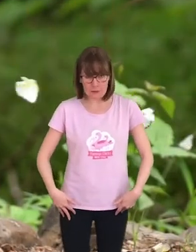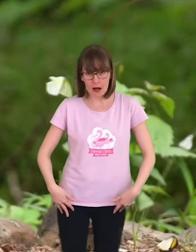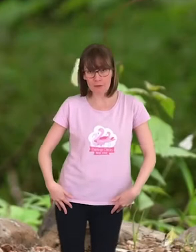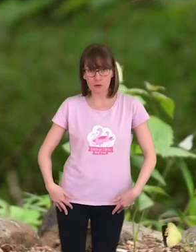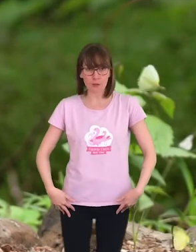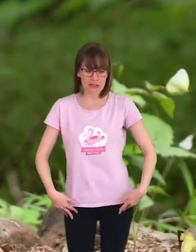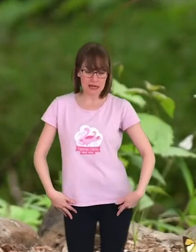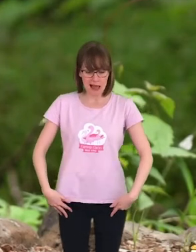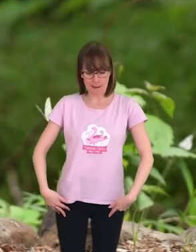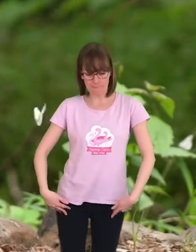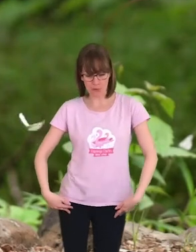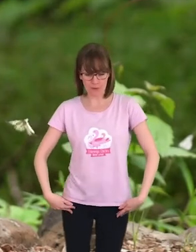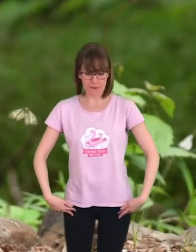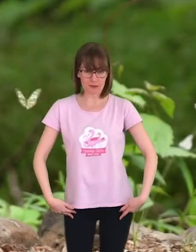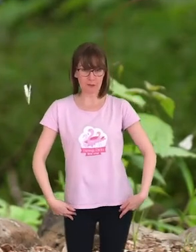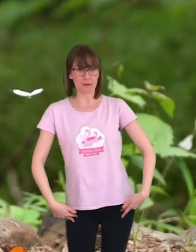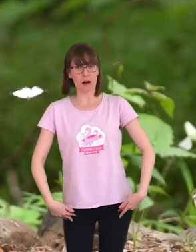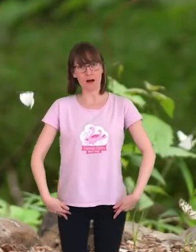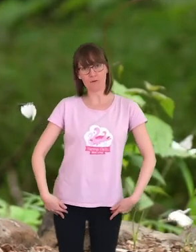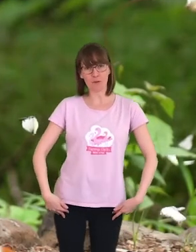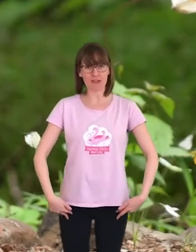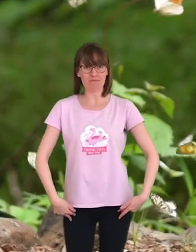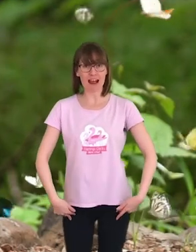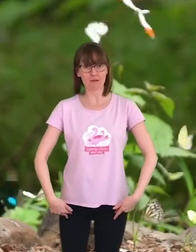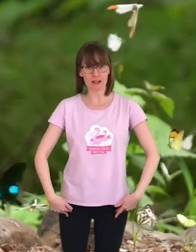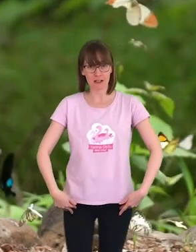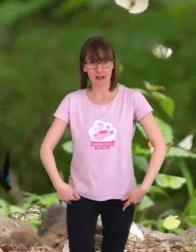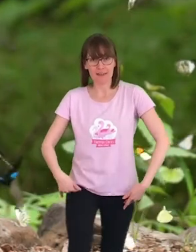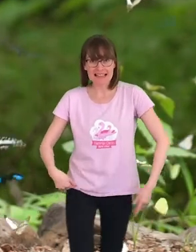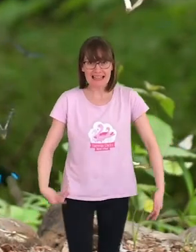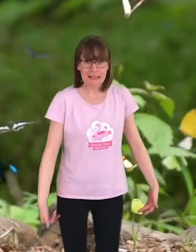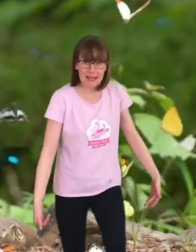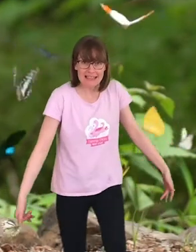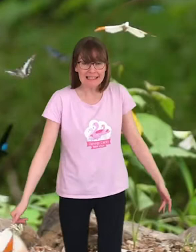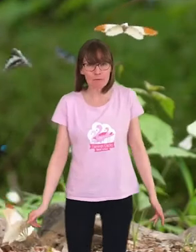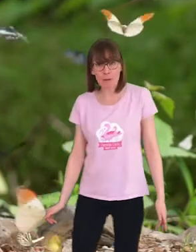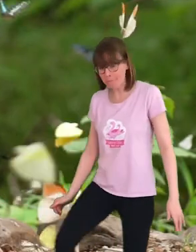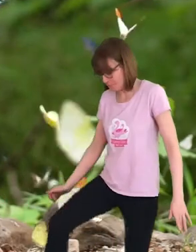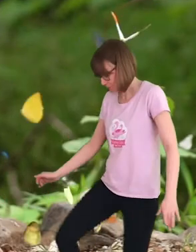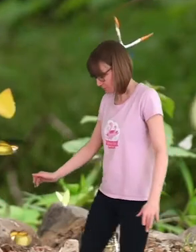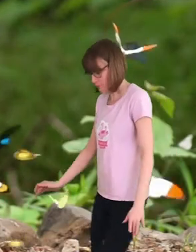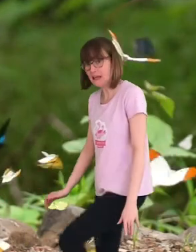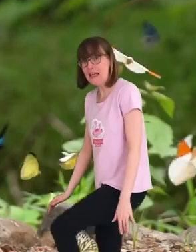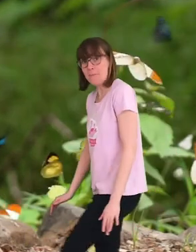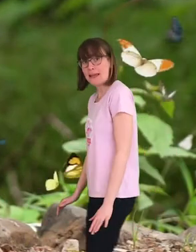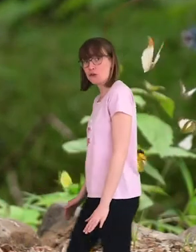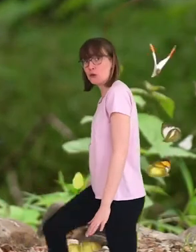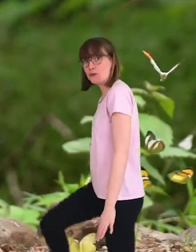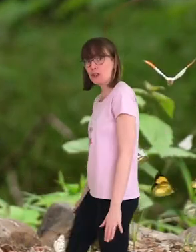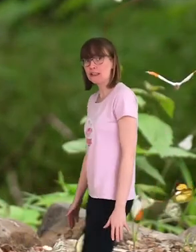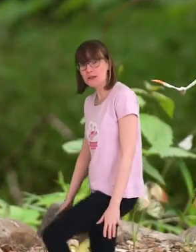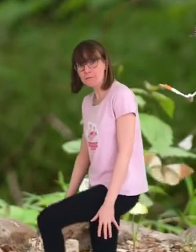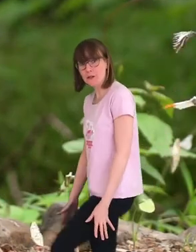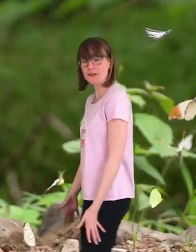the bottom half of your body and moving the bottom of your half of your body around. That's it, keep tasting, everyone. Make